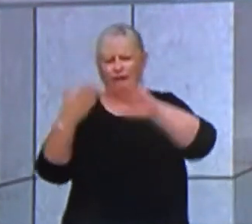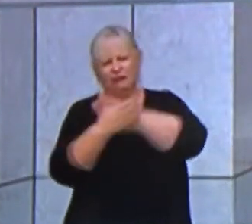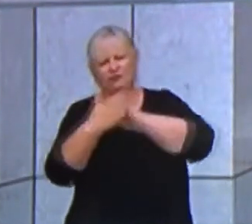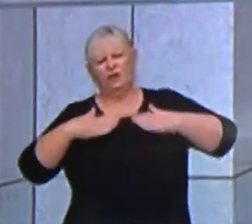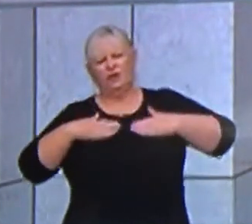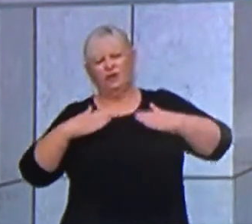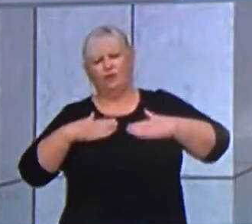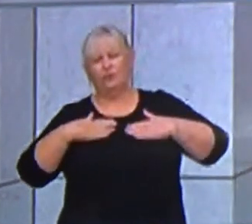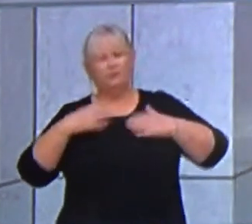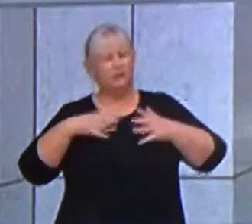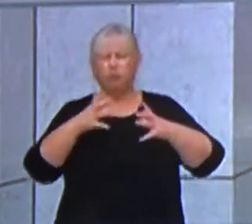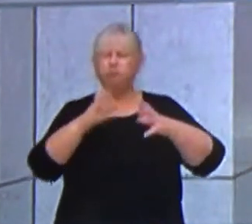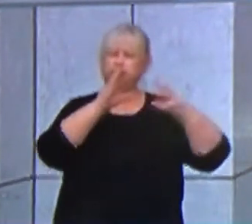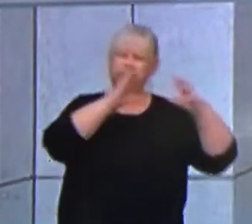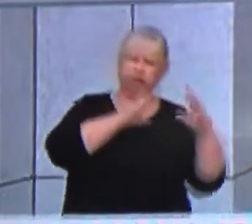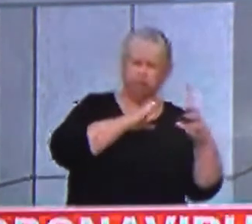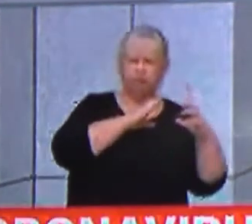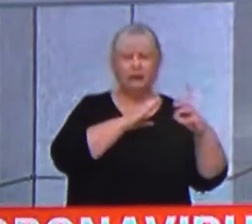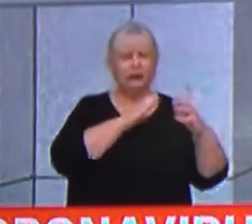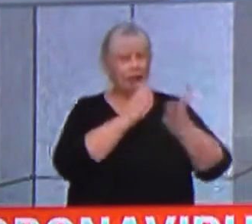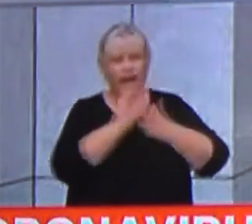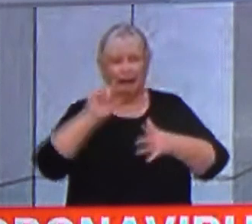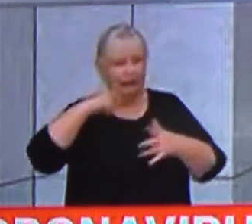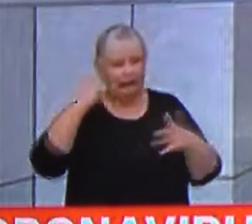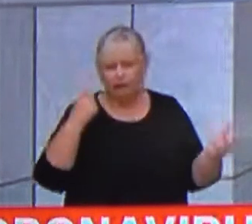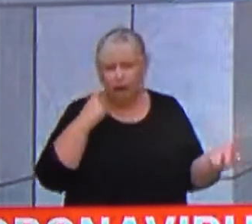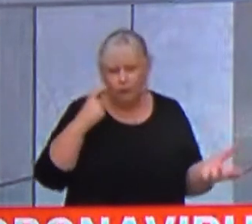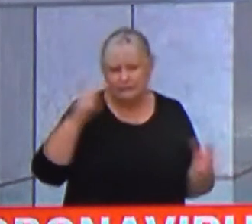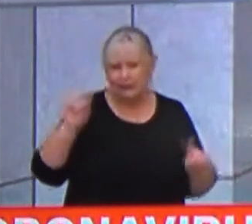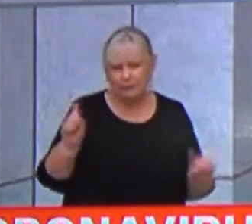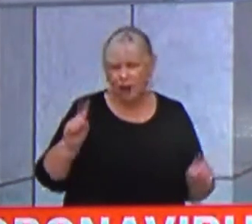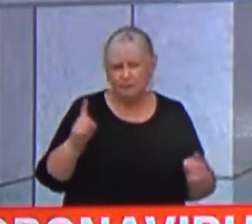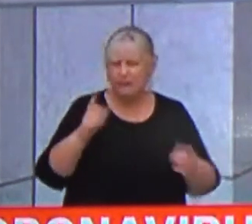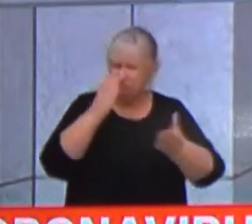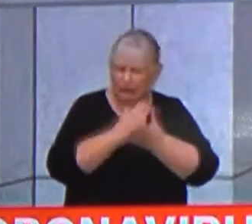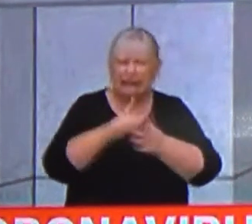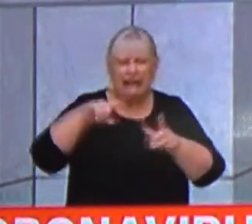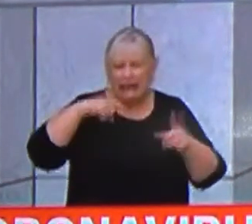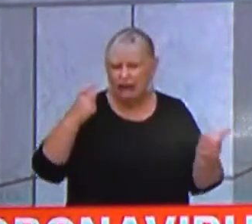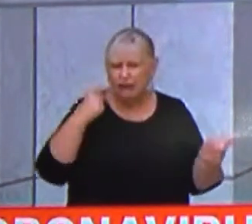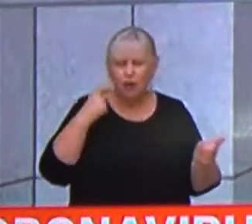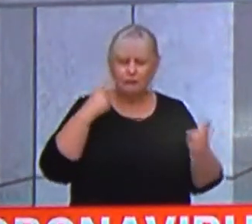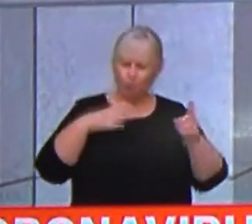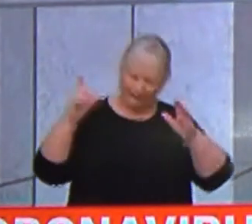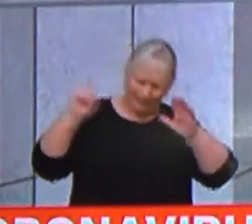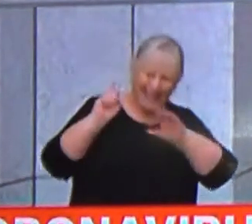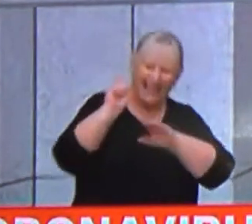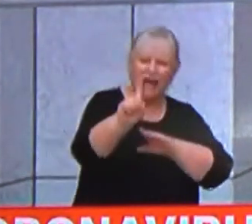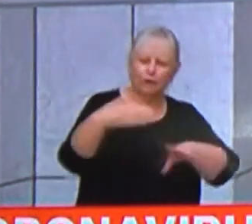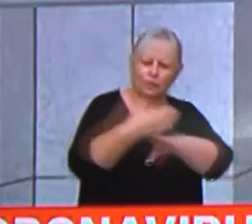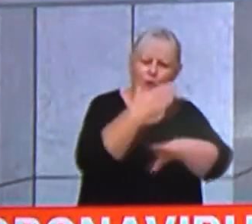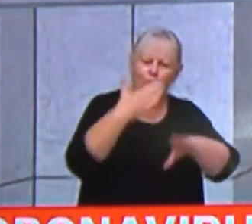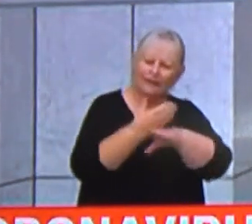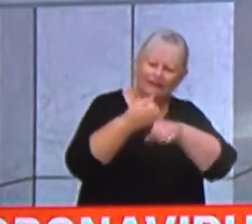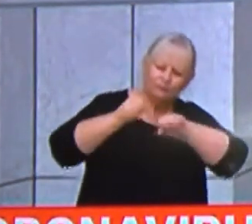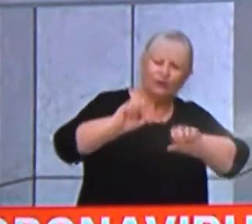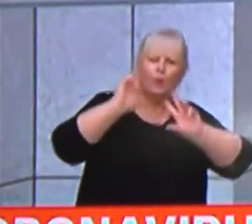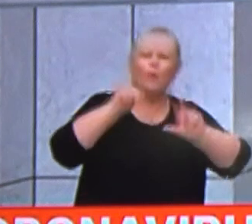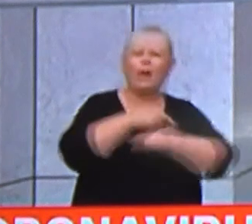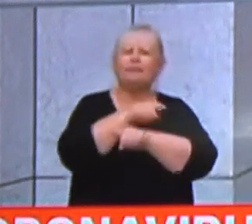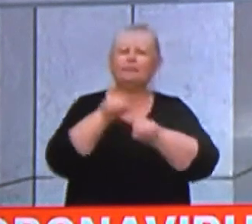that. Just before addressing the specific mental health and telehealth measures, I do want to provide a brief